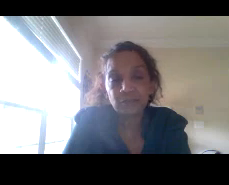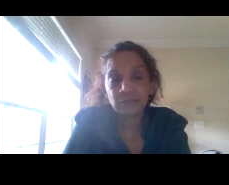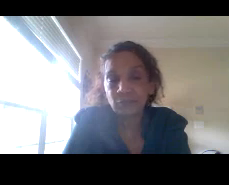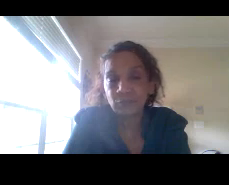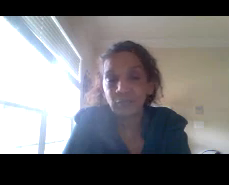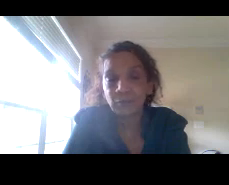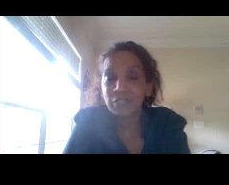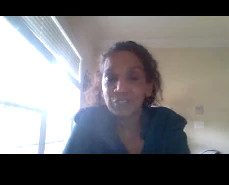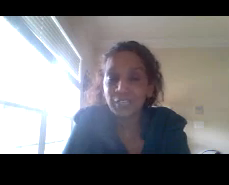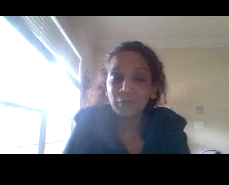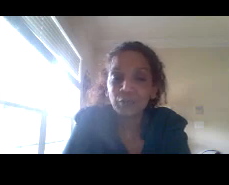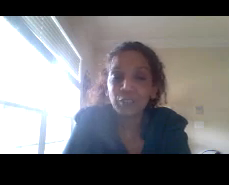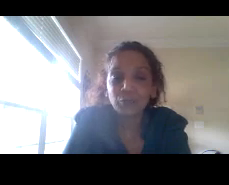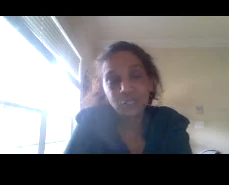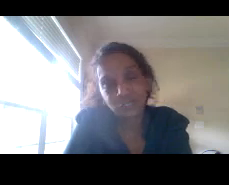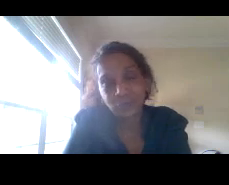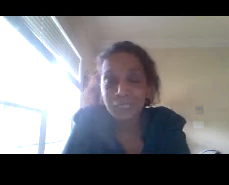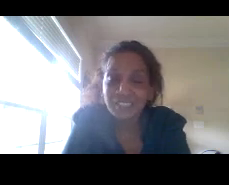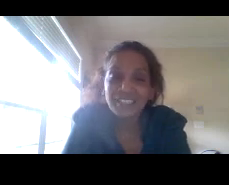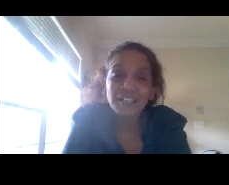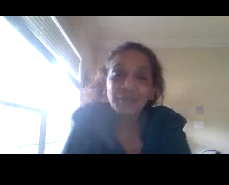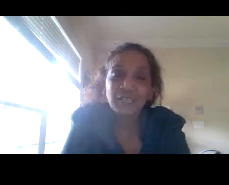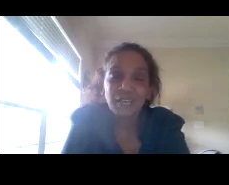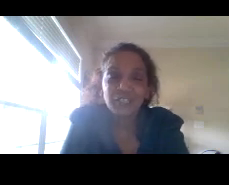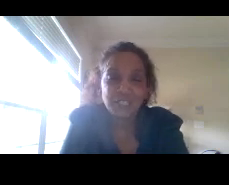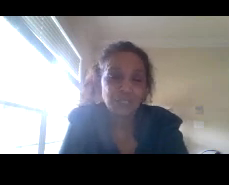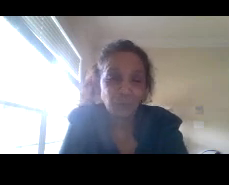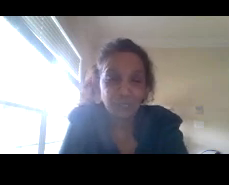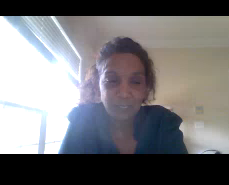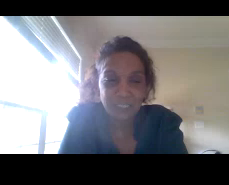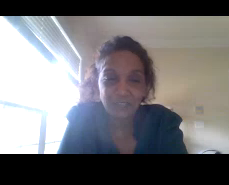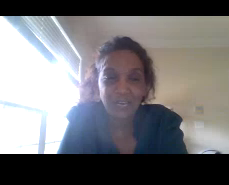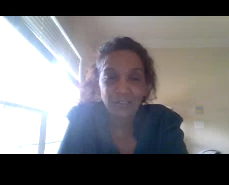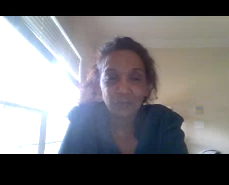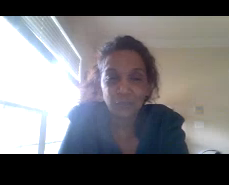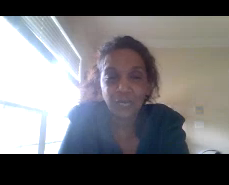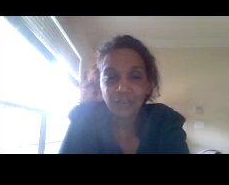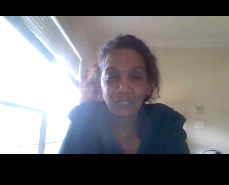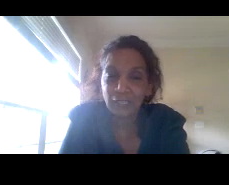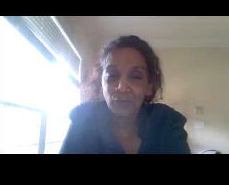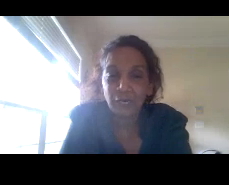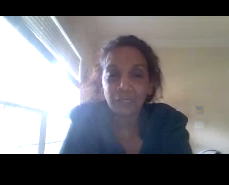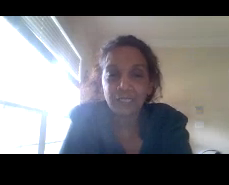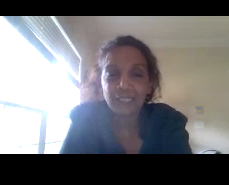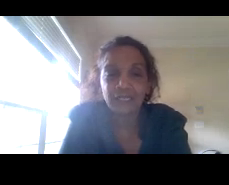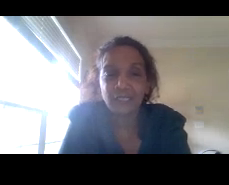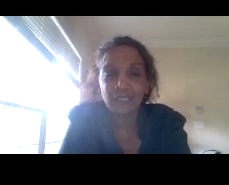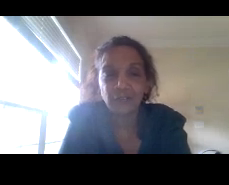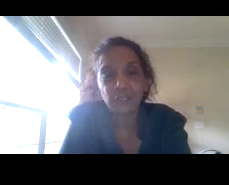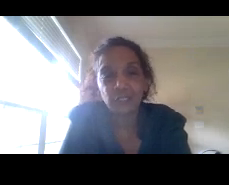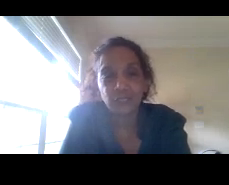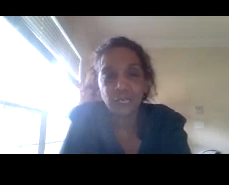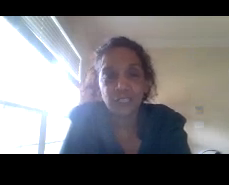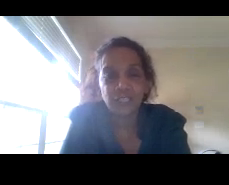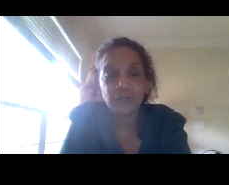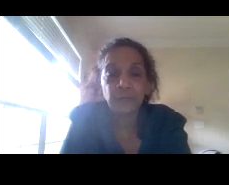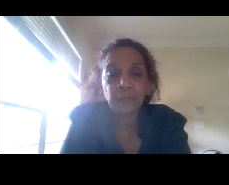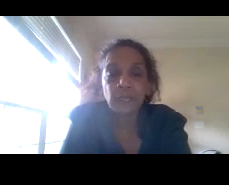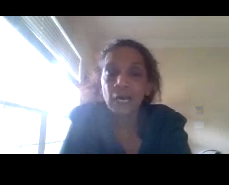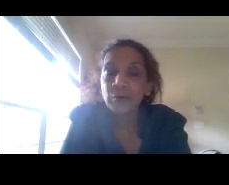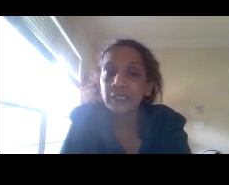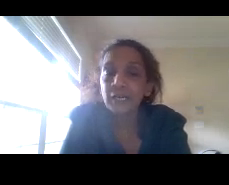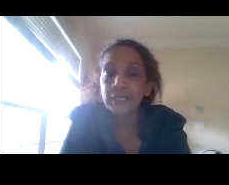love doing monitoring, but we do, but not just only because of that. We do have other requirements, and that's why we do the